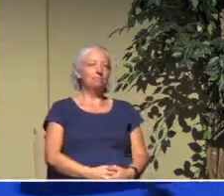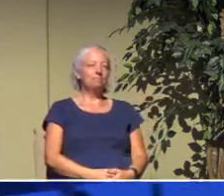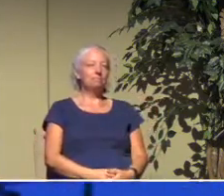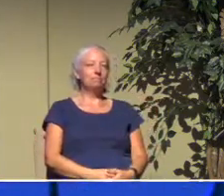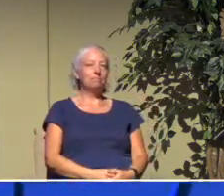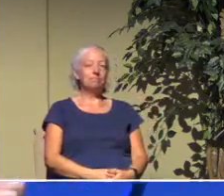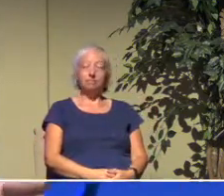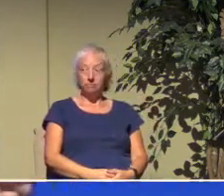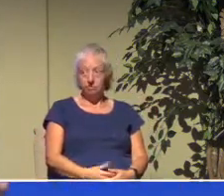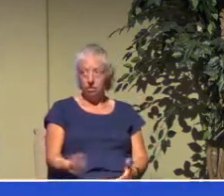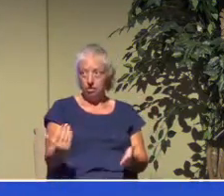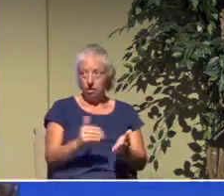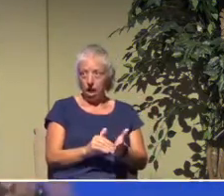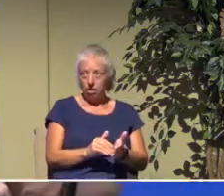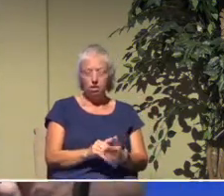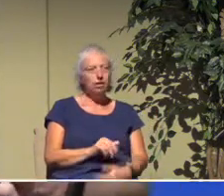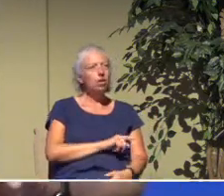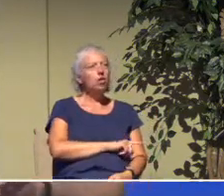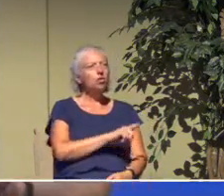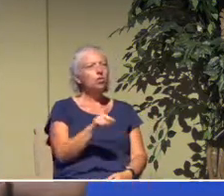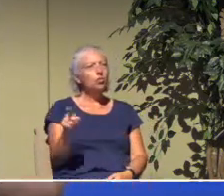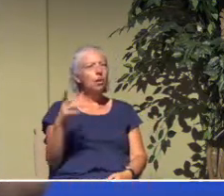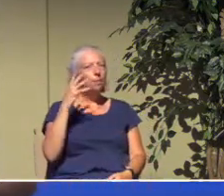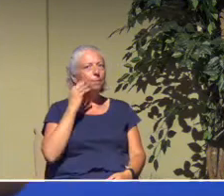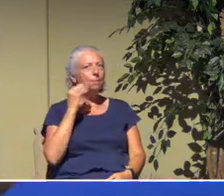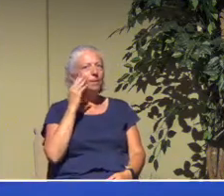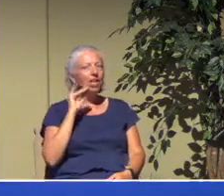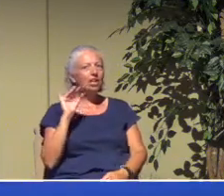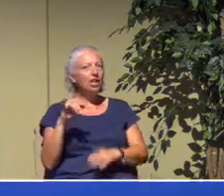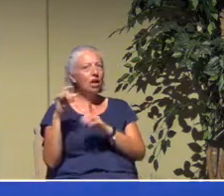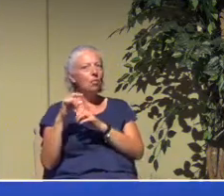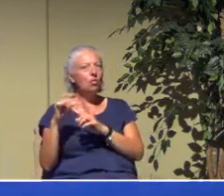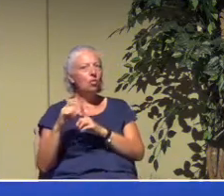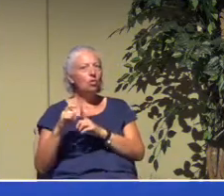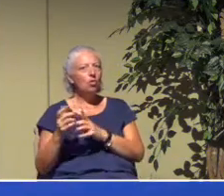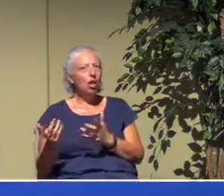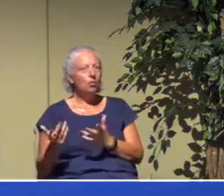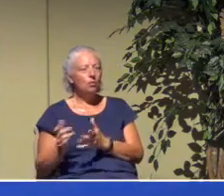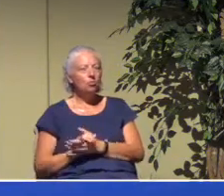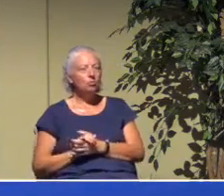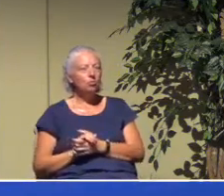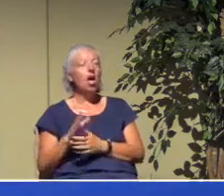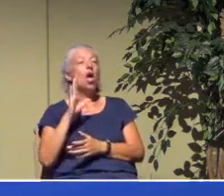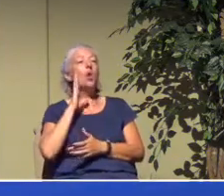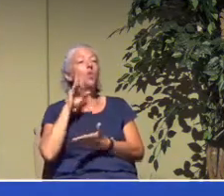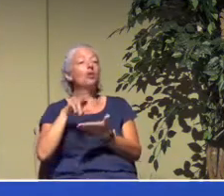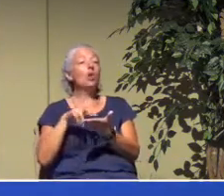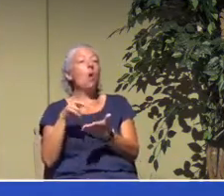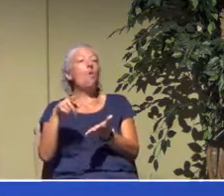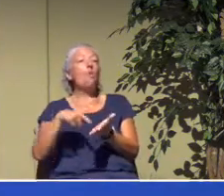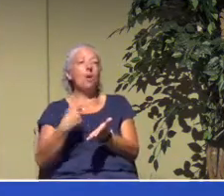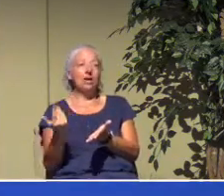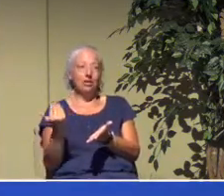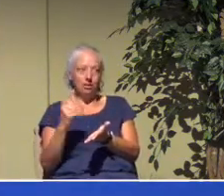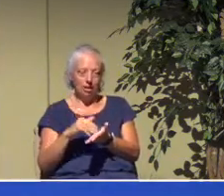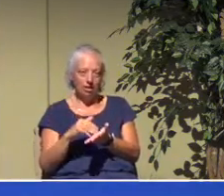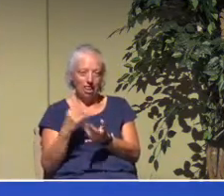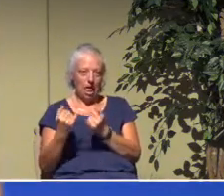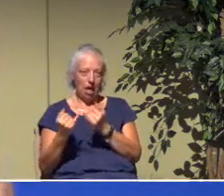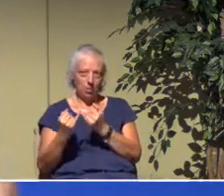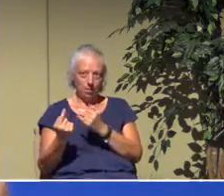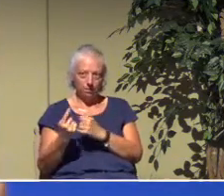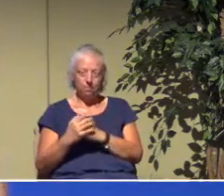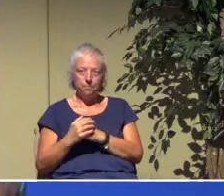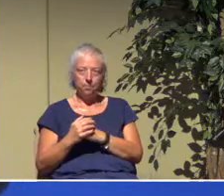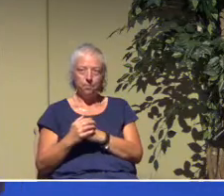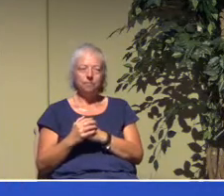Again, I want to ask you, how did you experience that? Now, I want to listen to that one more time. And this time,